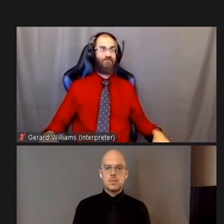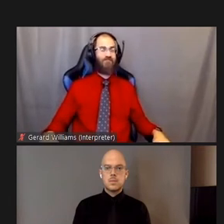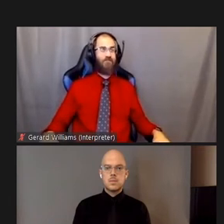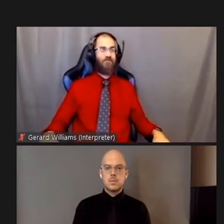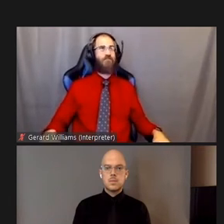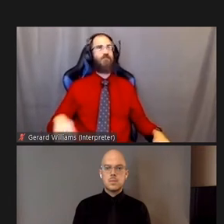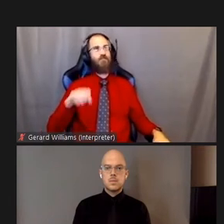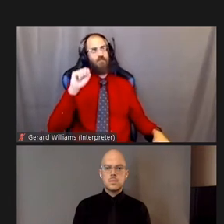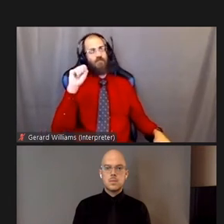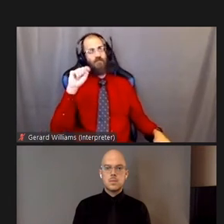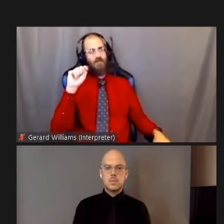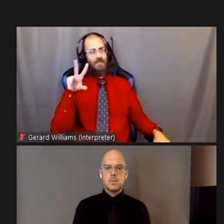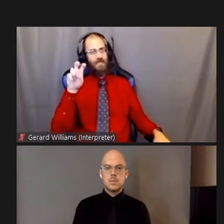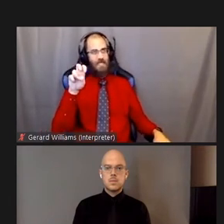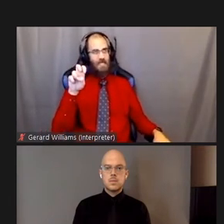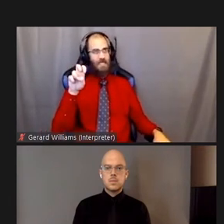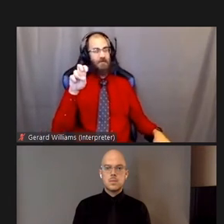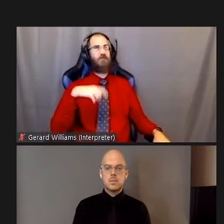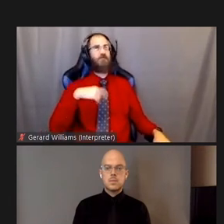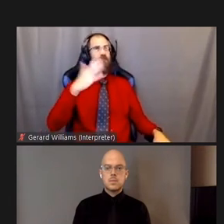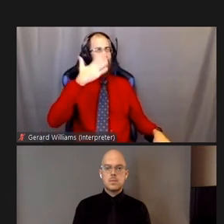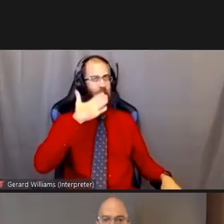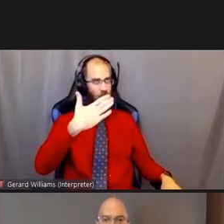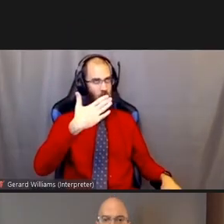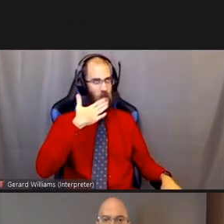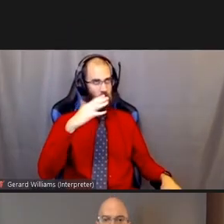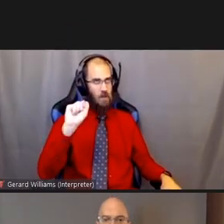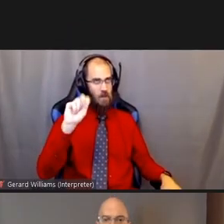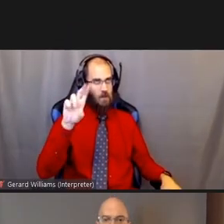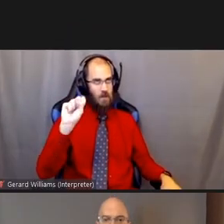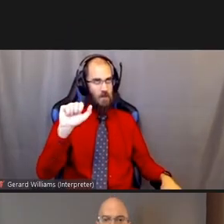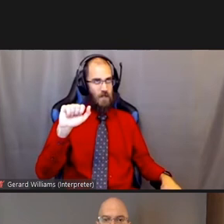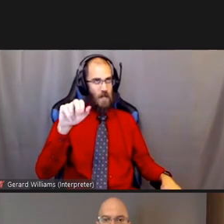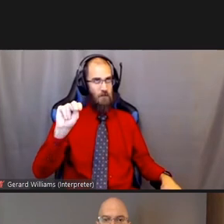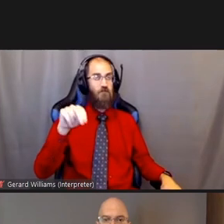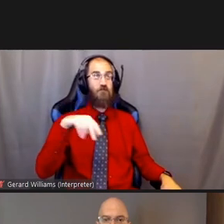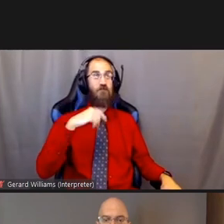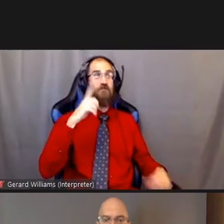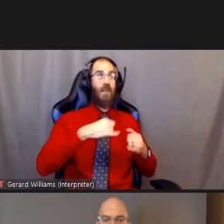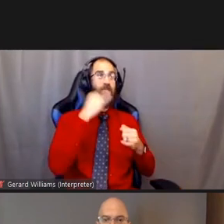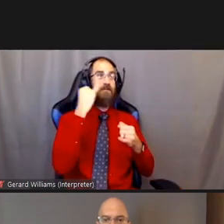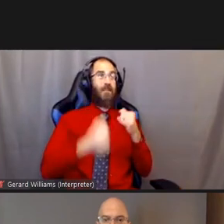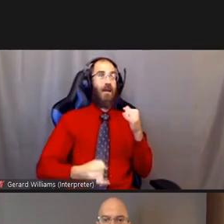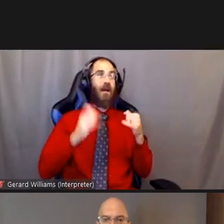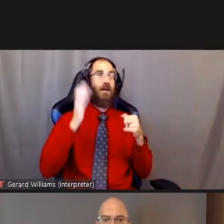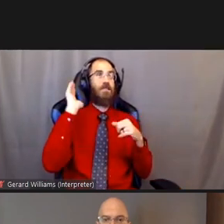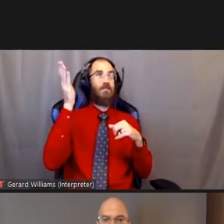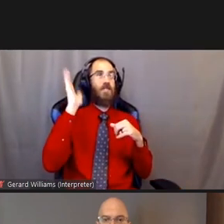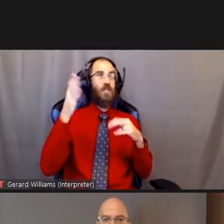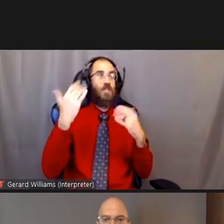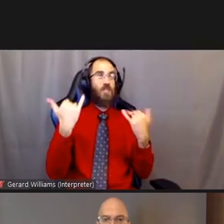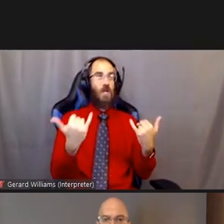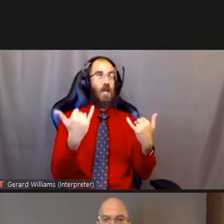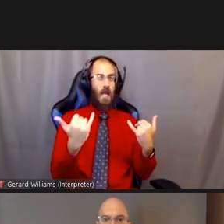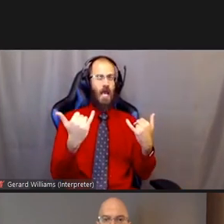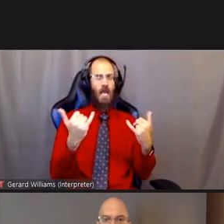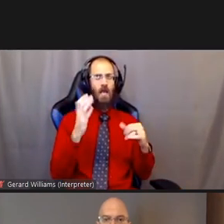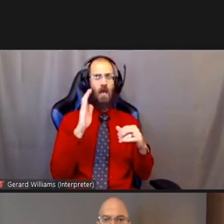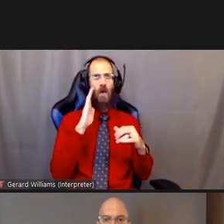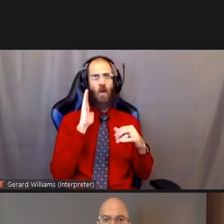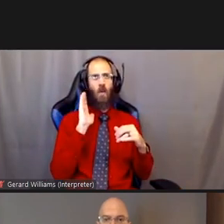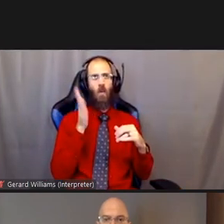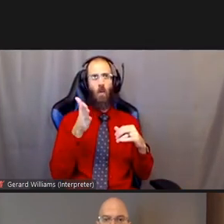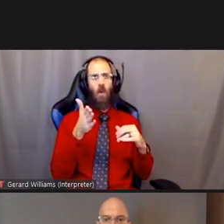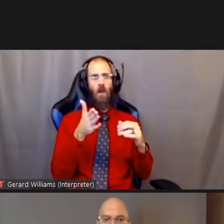Thank you, Susan. This is Steve again. So for our final speaker today, we're going to deal with the issue of